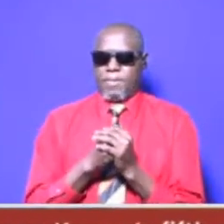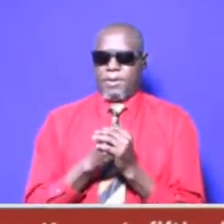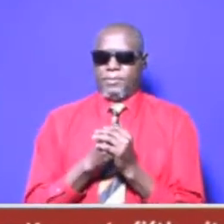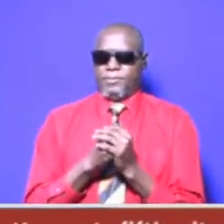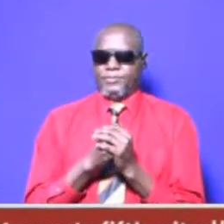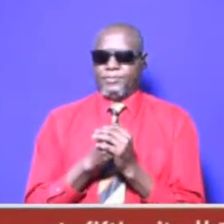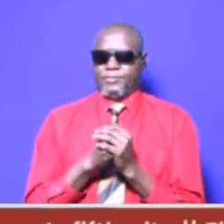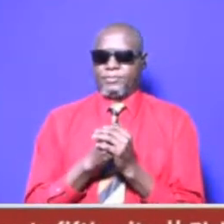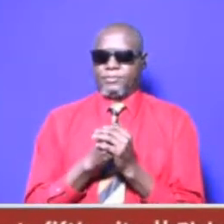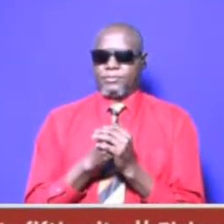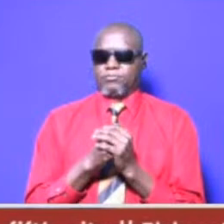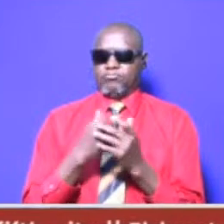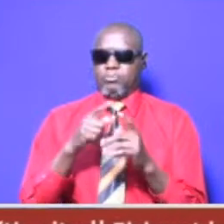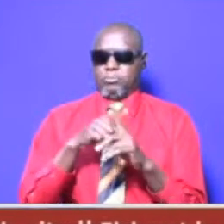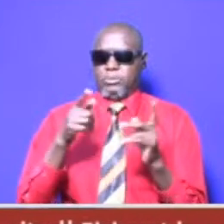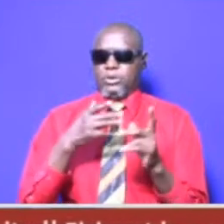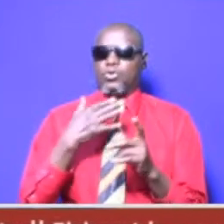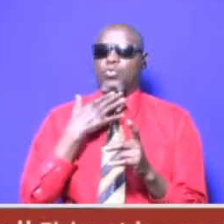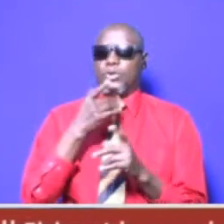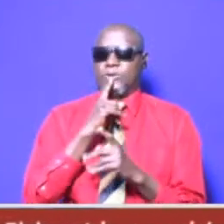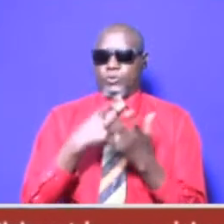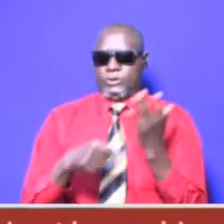But what I would like to hasten to say is that